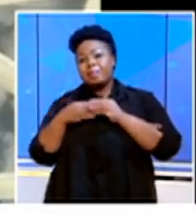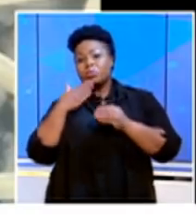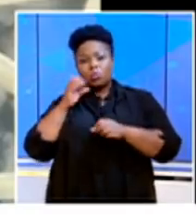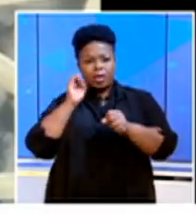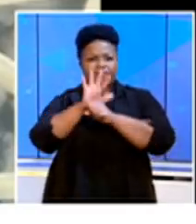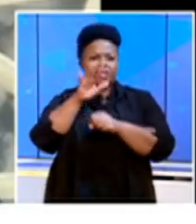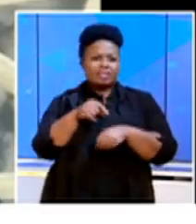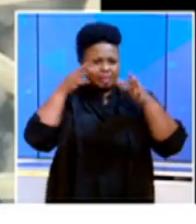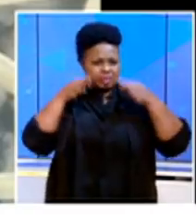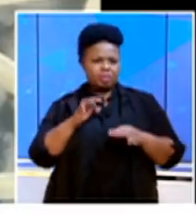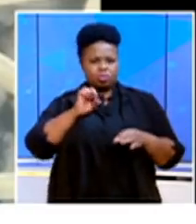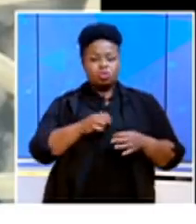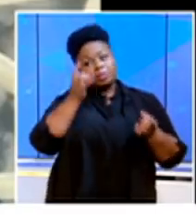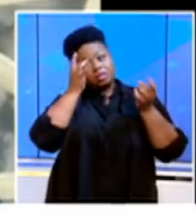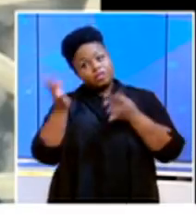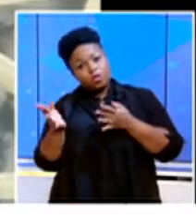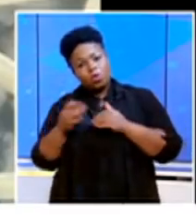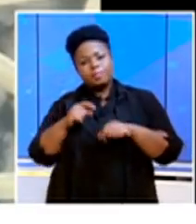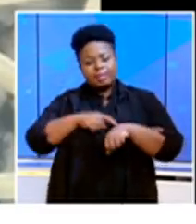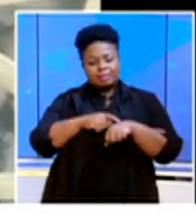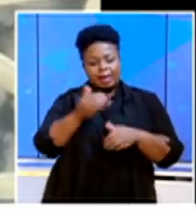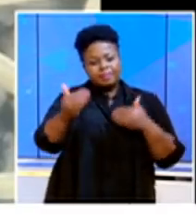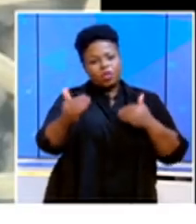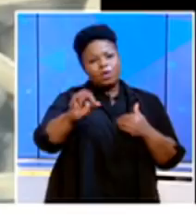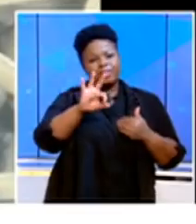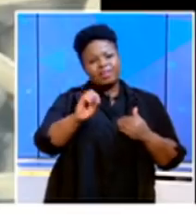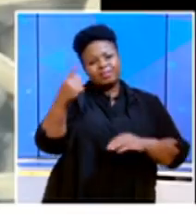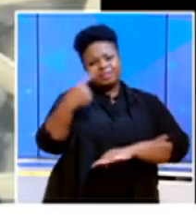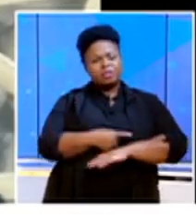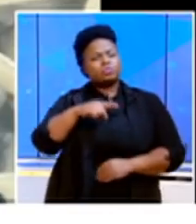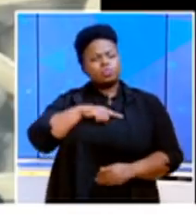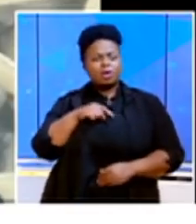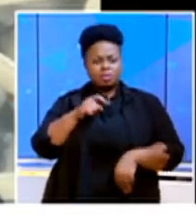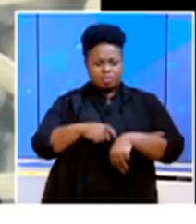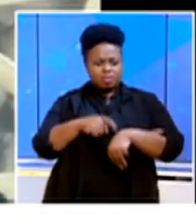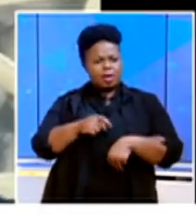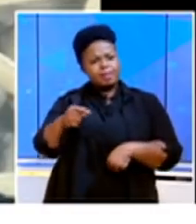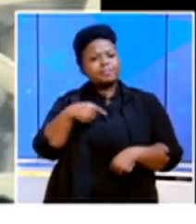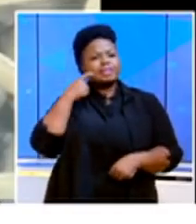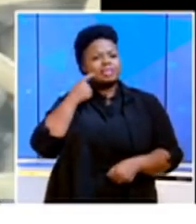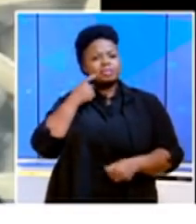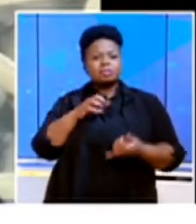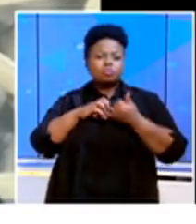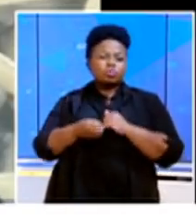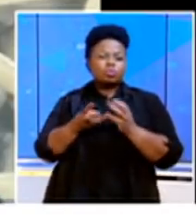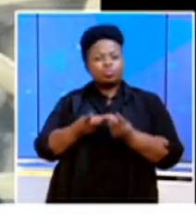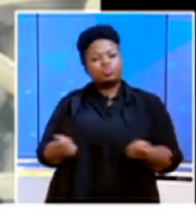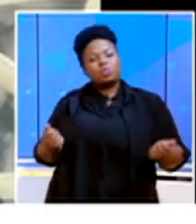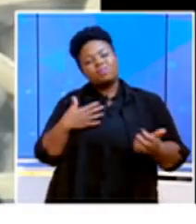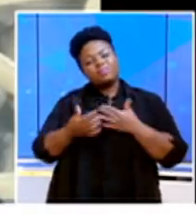are effectively notified, so that they have got this period to be able to deal with whatever issues